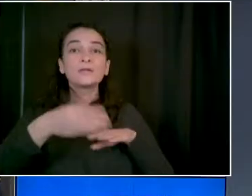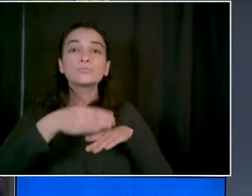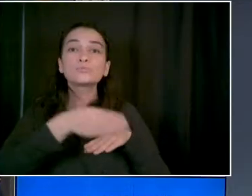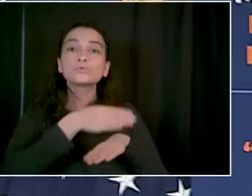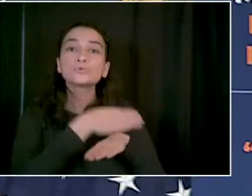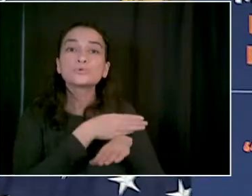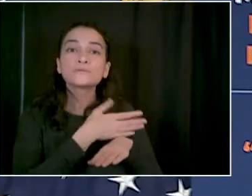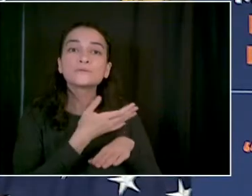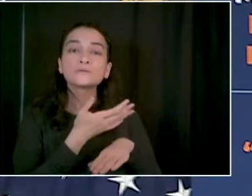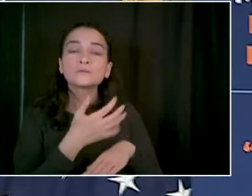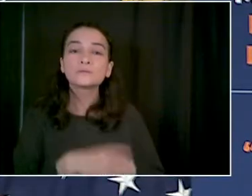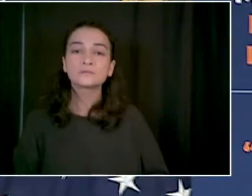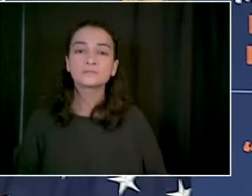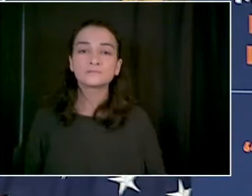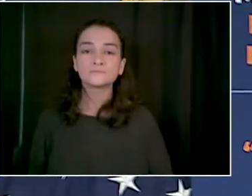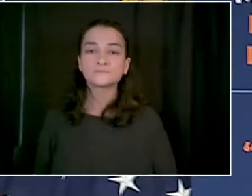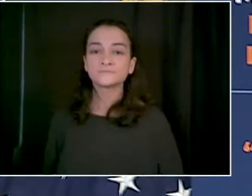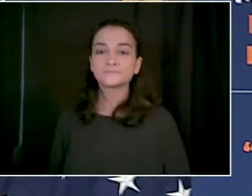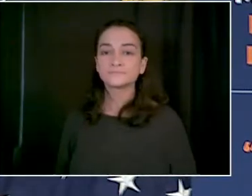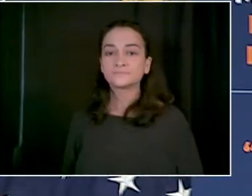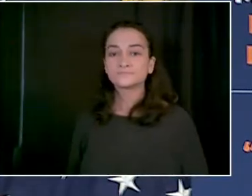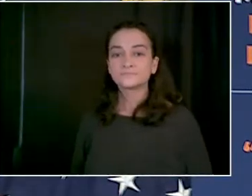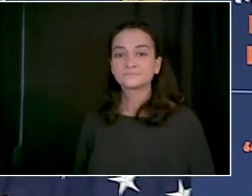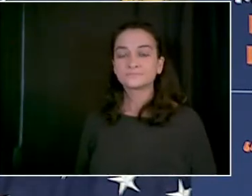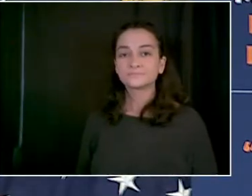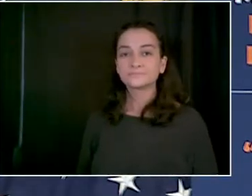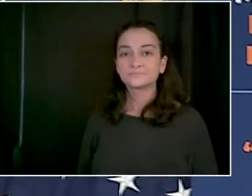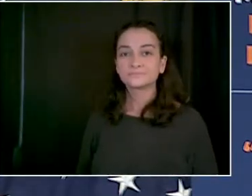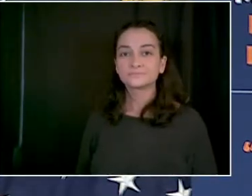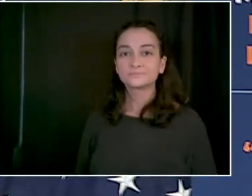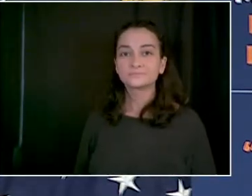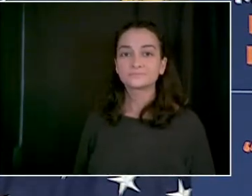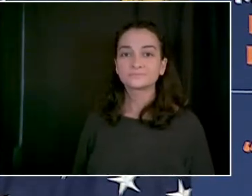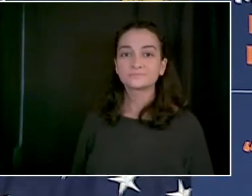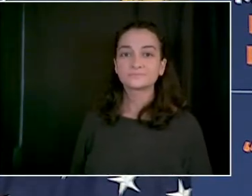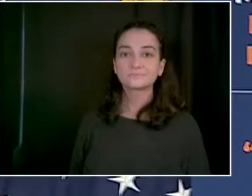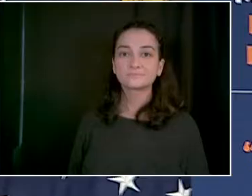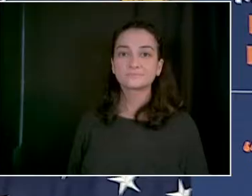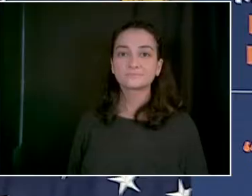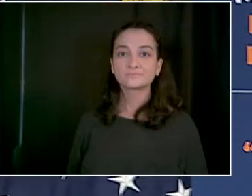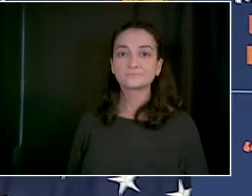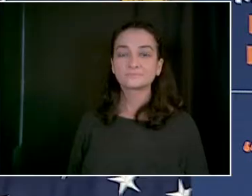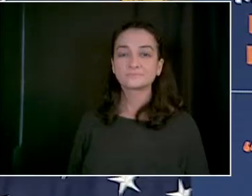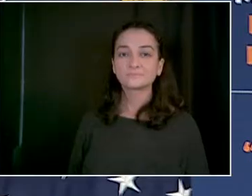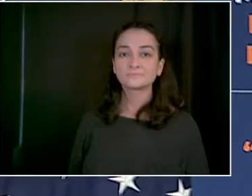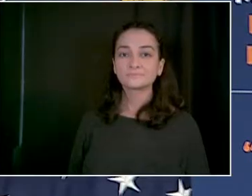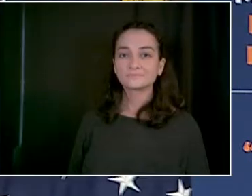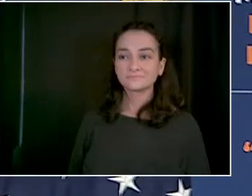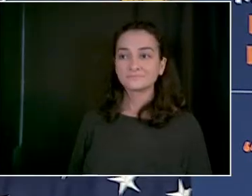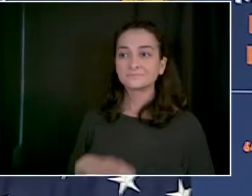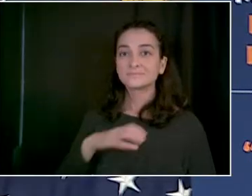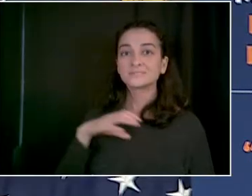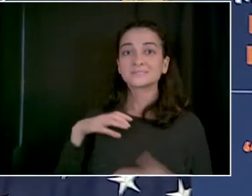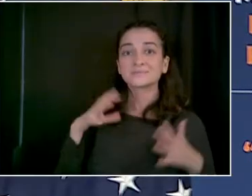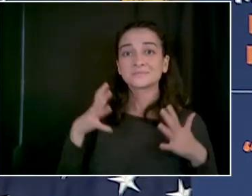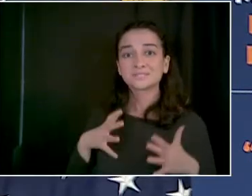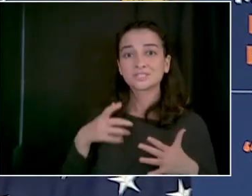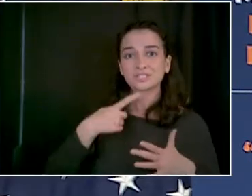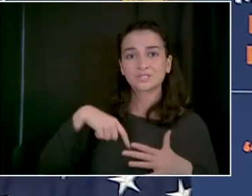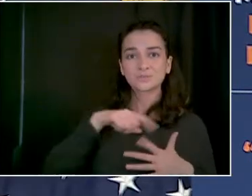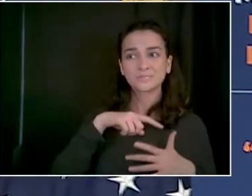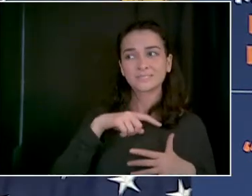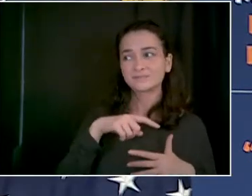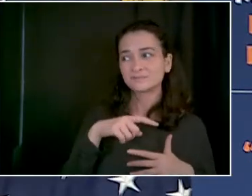what the commissioner is doing. As you just stated, we are restricted on how much we can say in these cases. That's what the law is, and I'm not